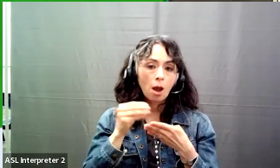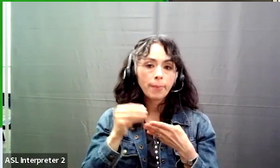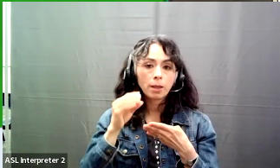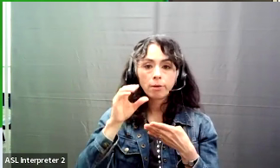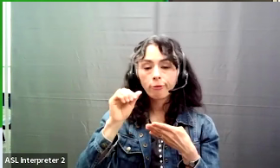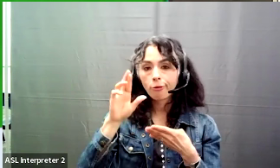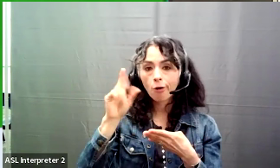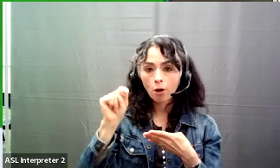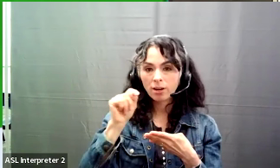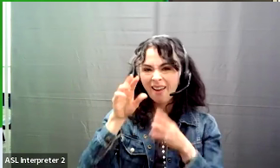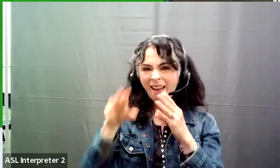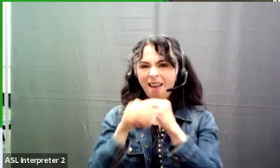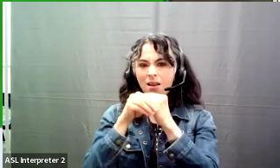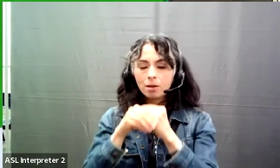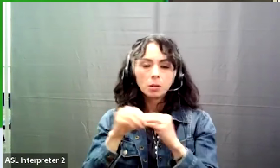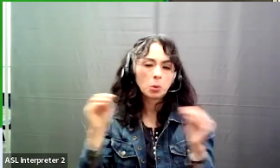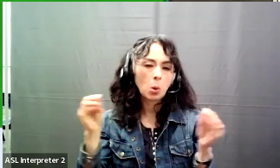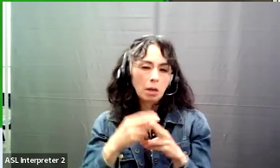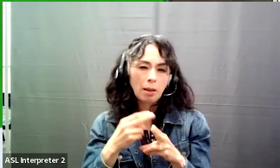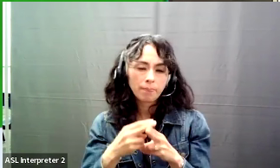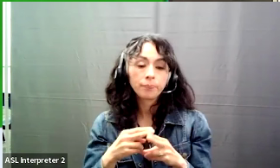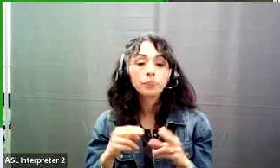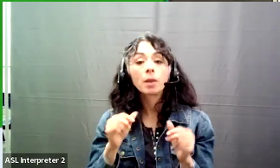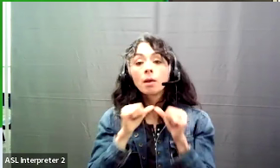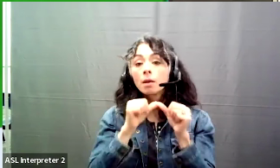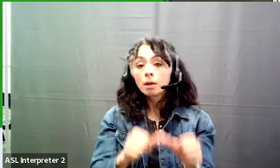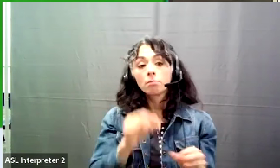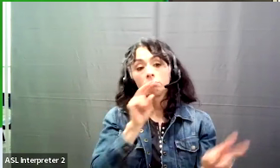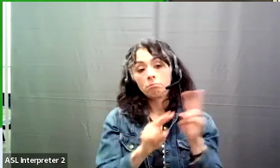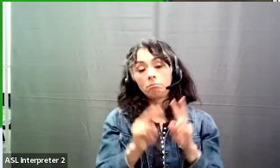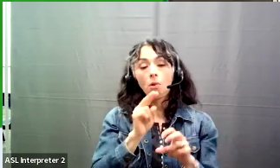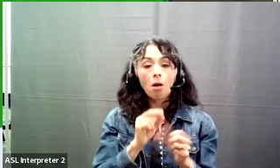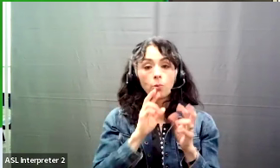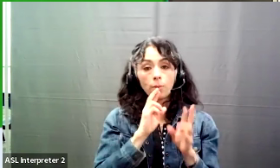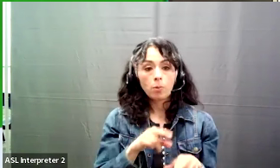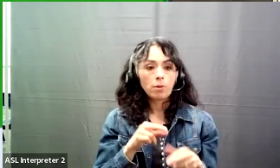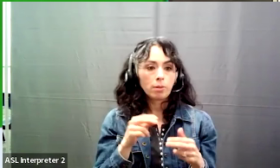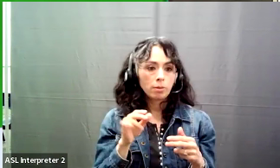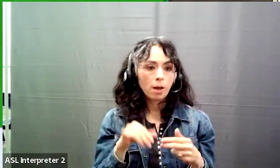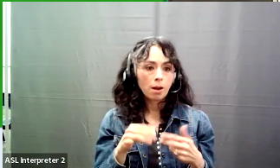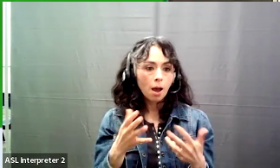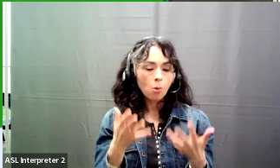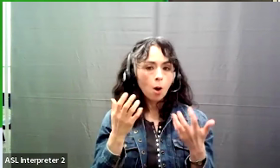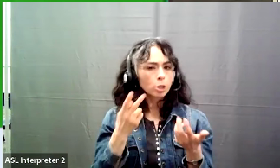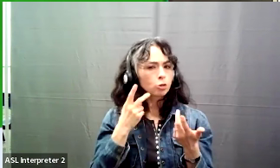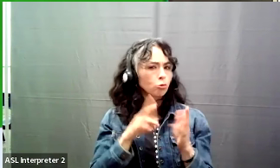I'm not going to give it a name for this example. I'm going to start looking at other reports that I would like to